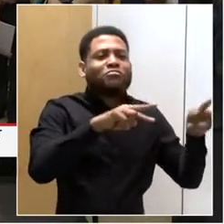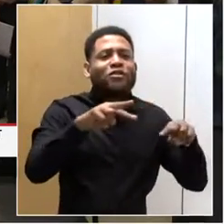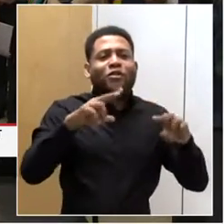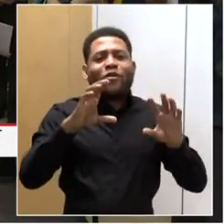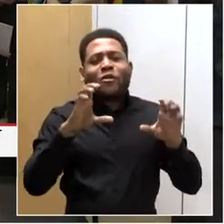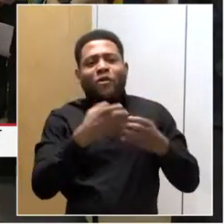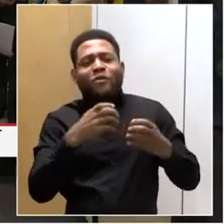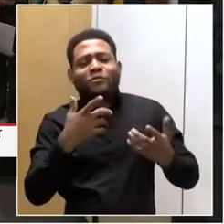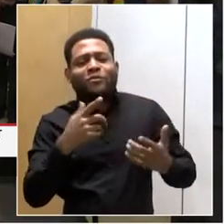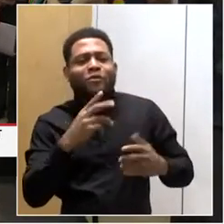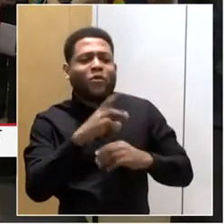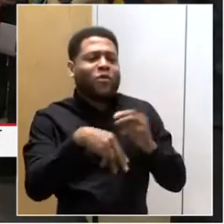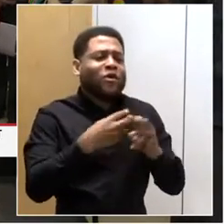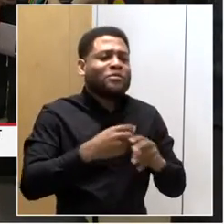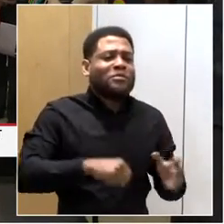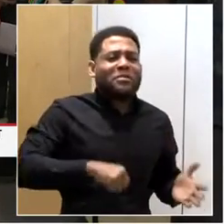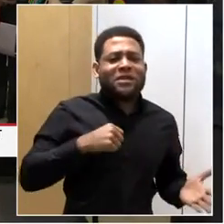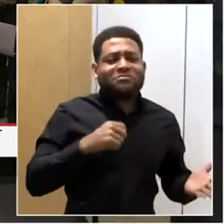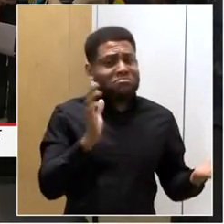They did all right.